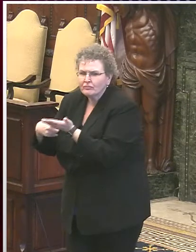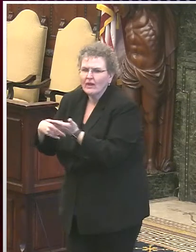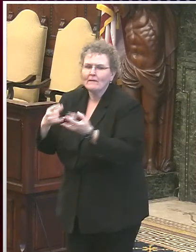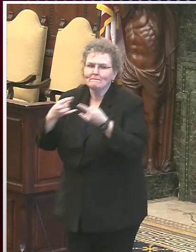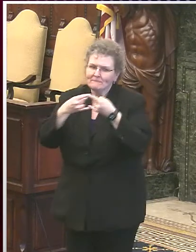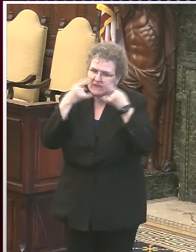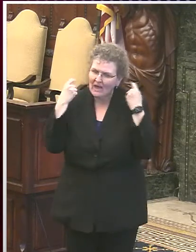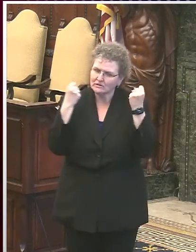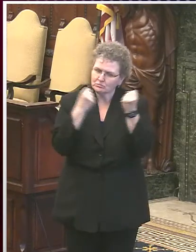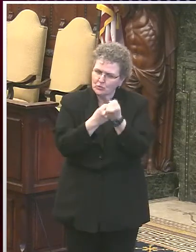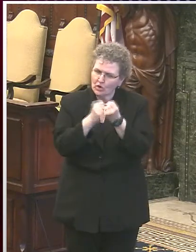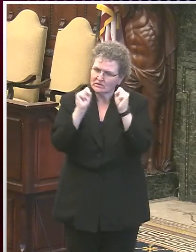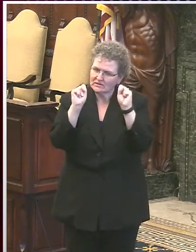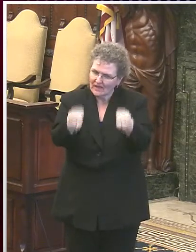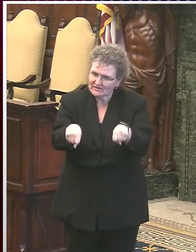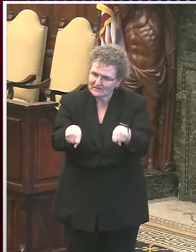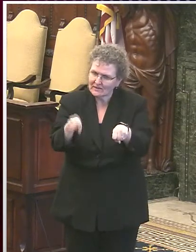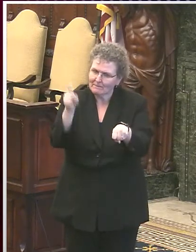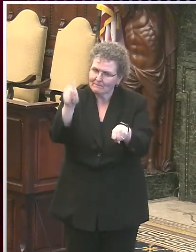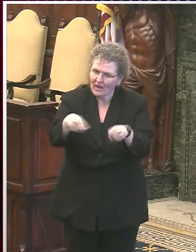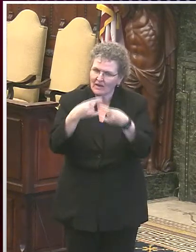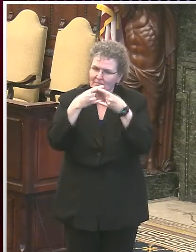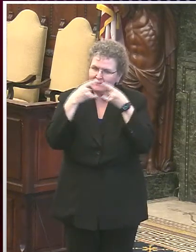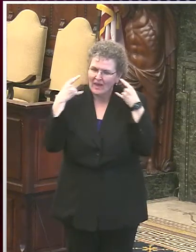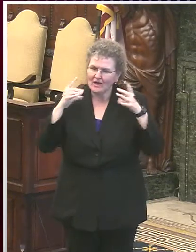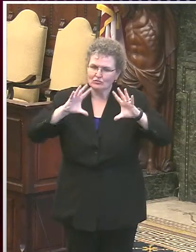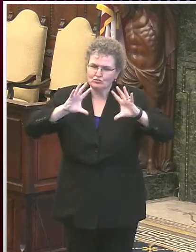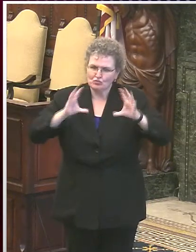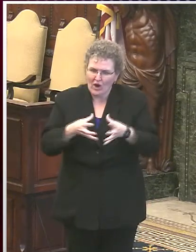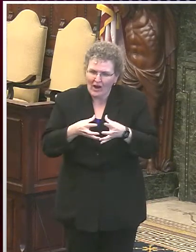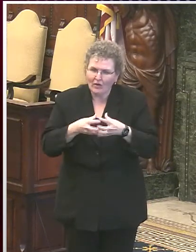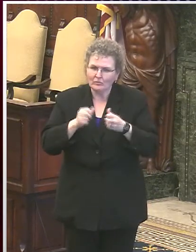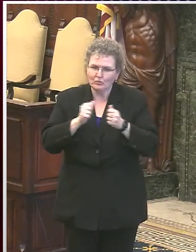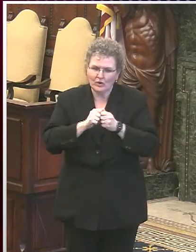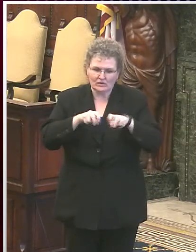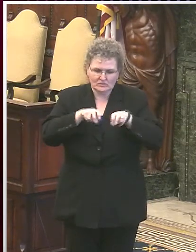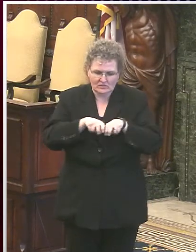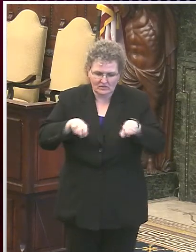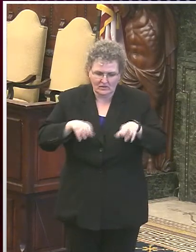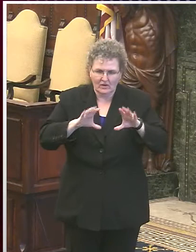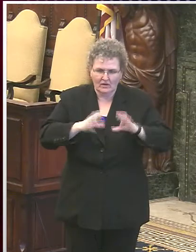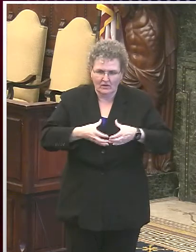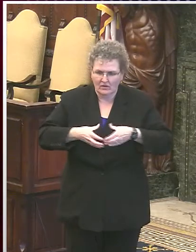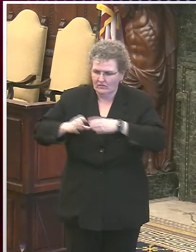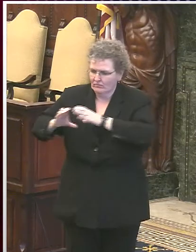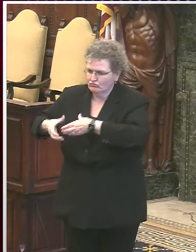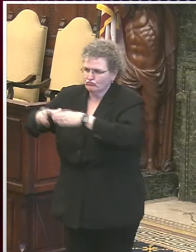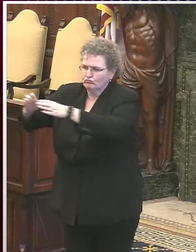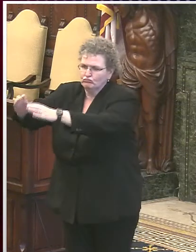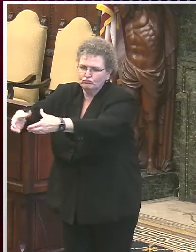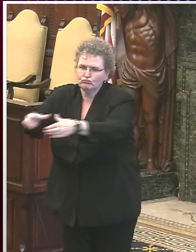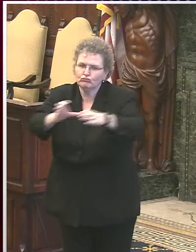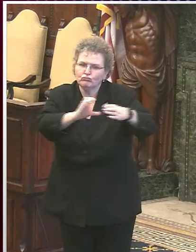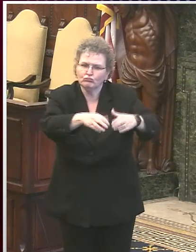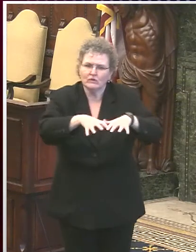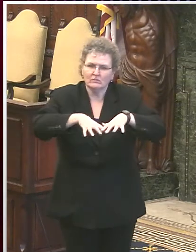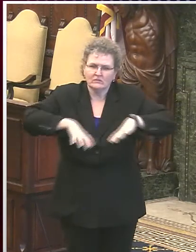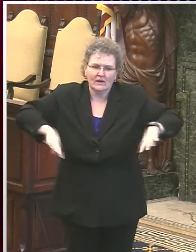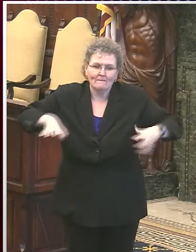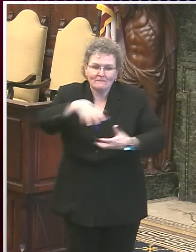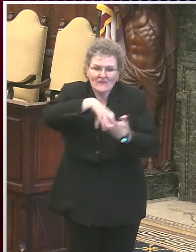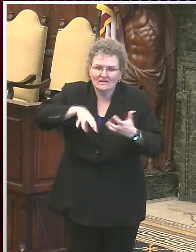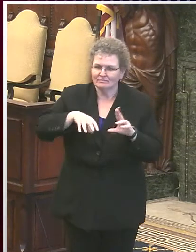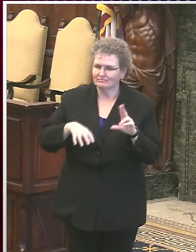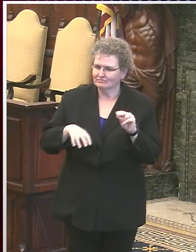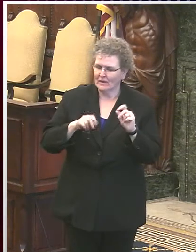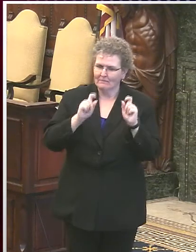use, how people are grouped in pods so that they are not mixing with each other. And so those are the nature of discussions, and really the